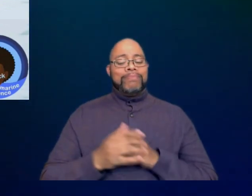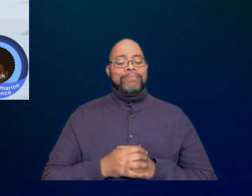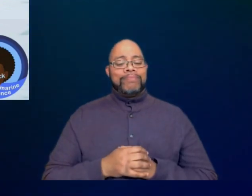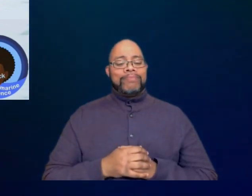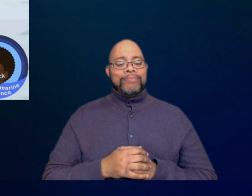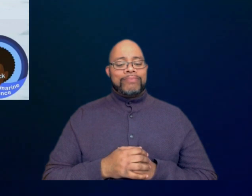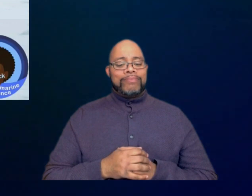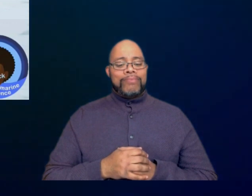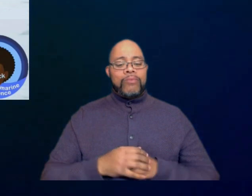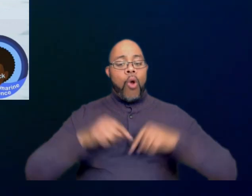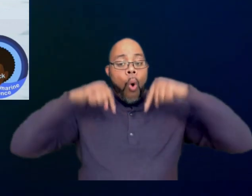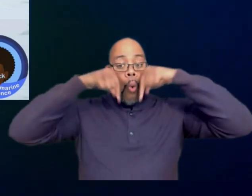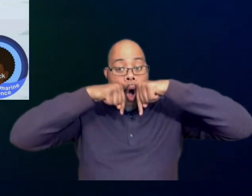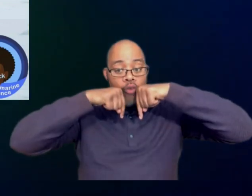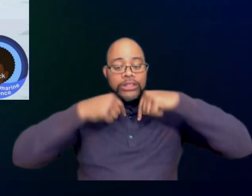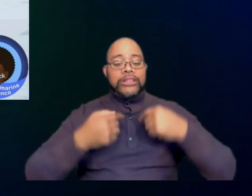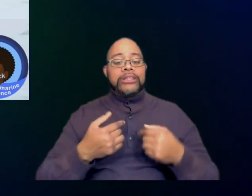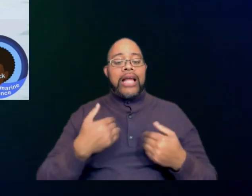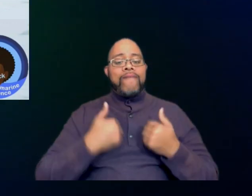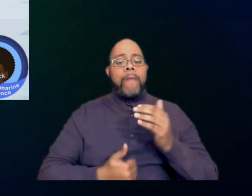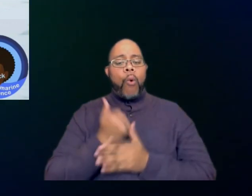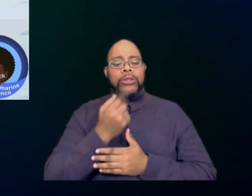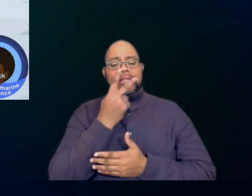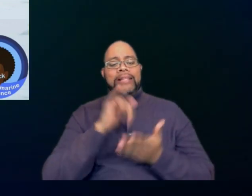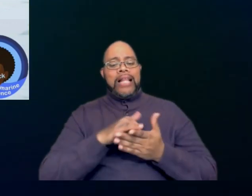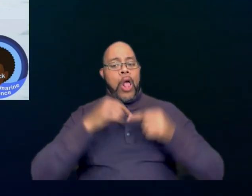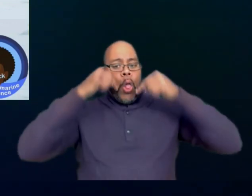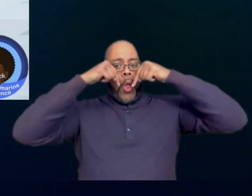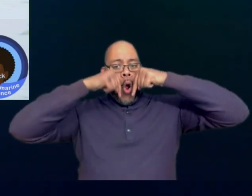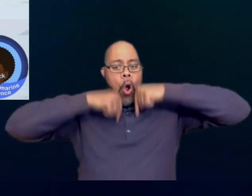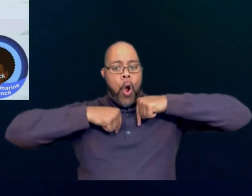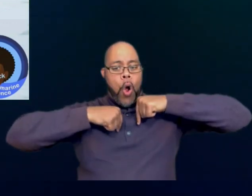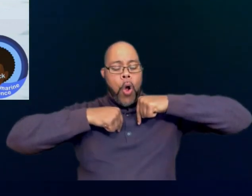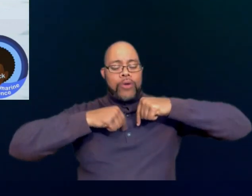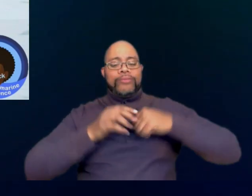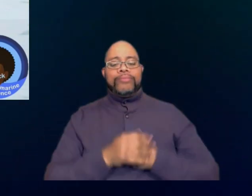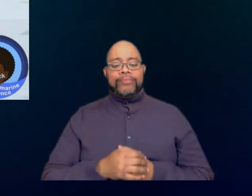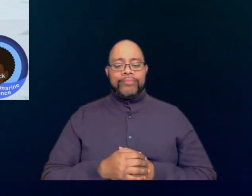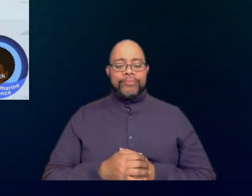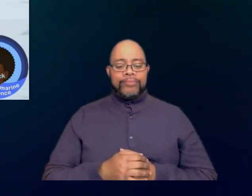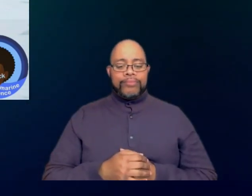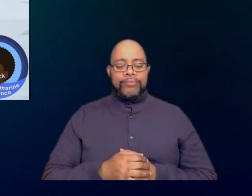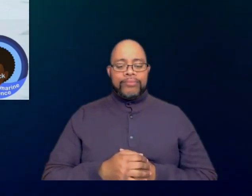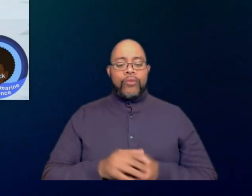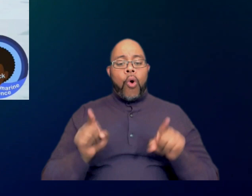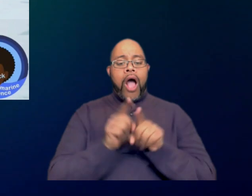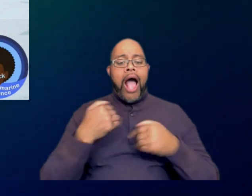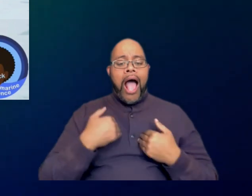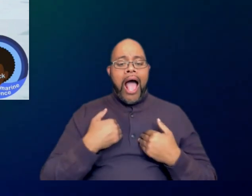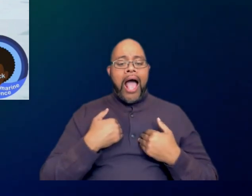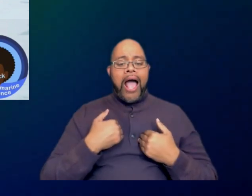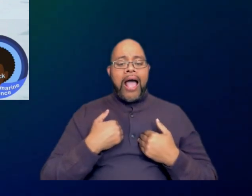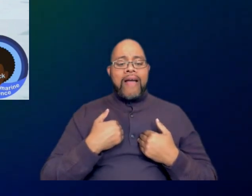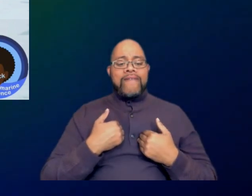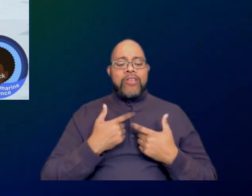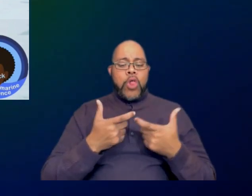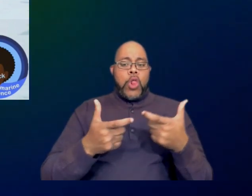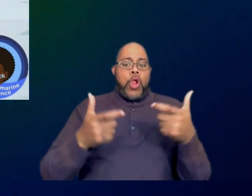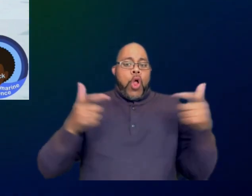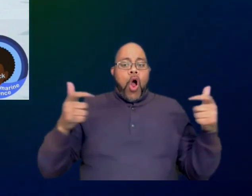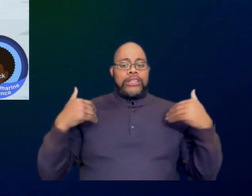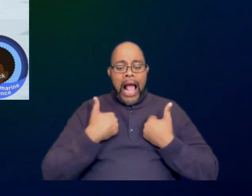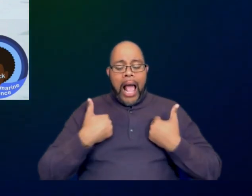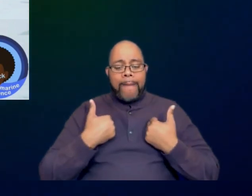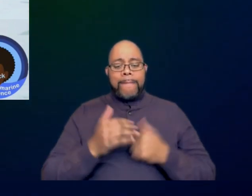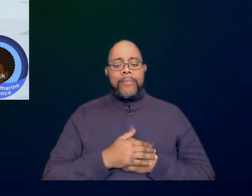and smooth. Walruses are going to be most notable for those long tusks coming out the front of their face. They also are traditionally very